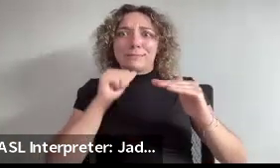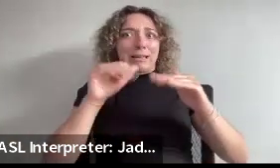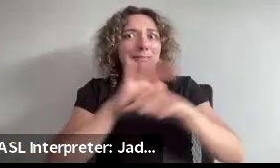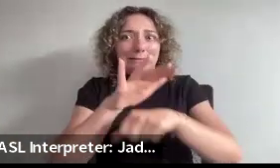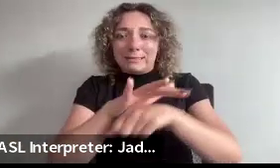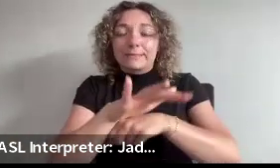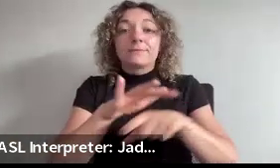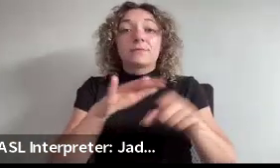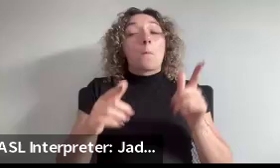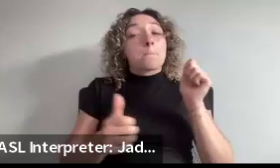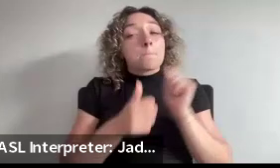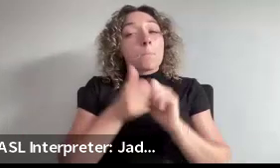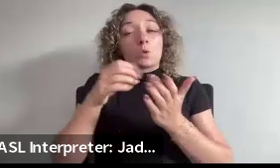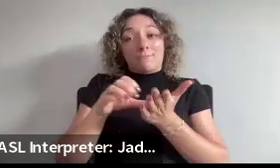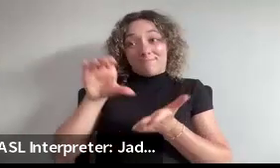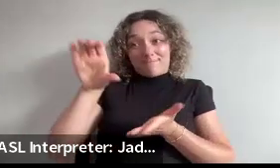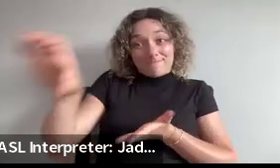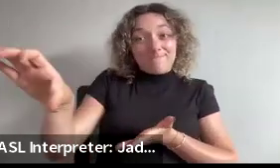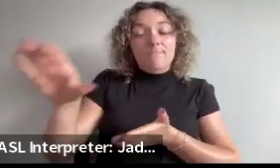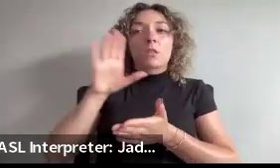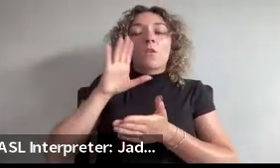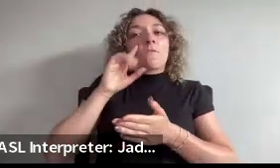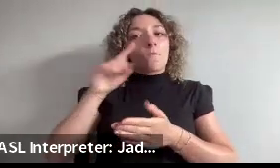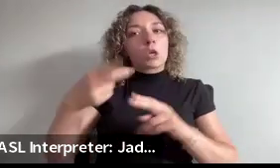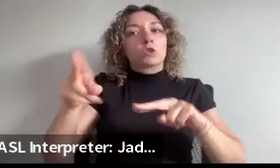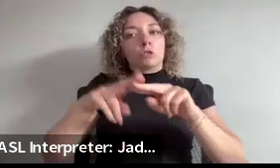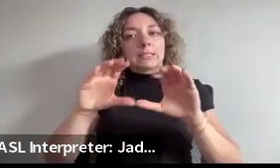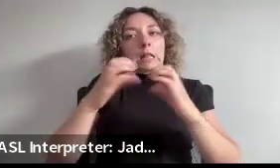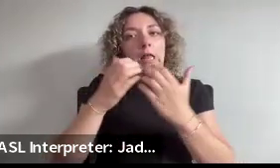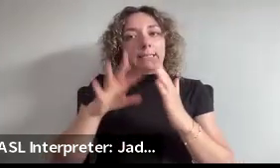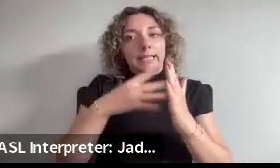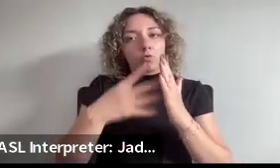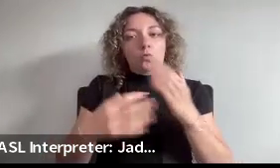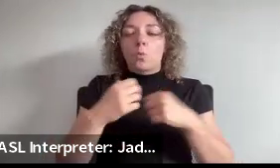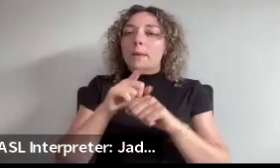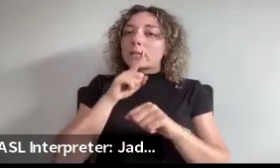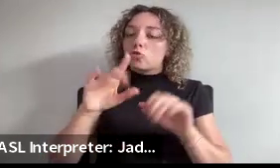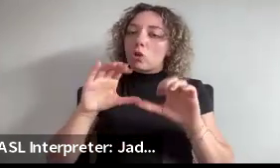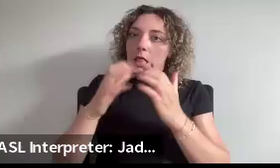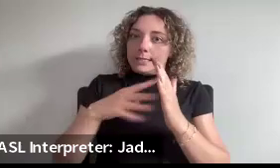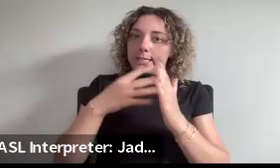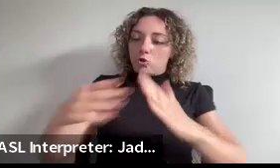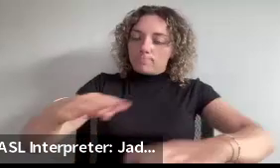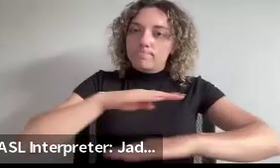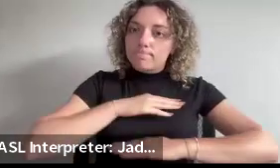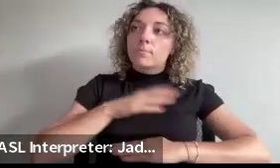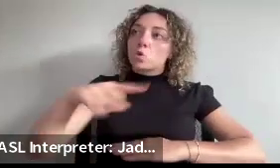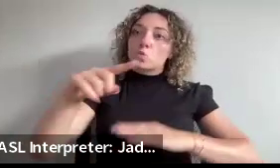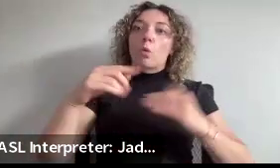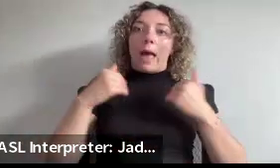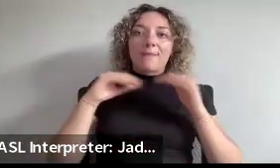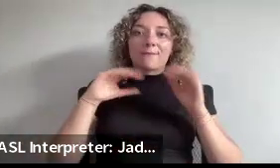of the funding will go to increasing the class schedule. So making sure that we're augmenting the class schedule and students have the classes that they